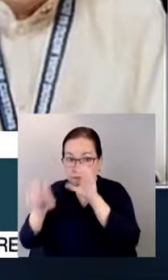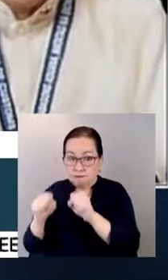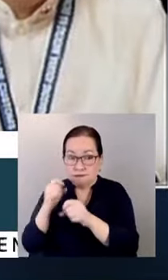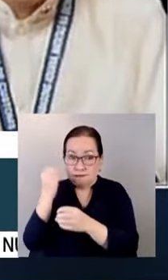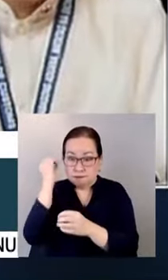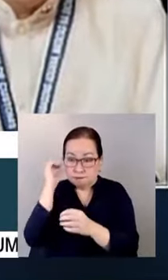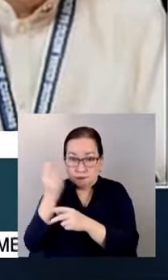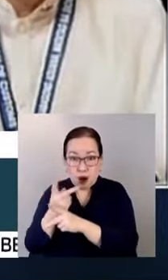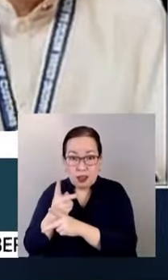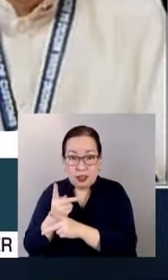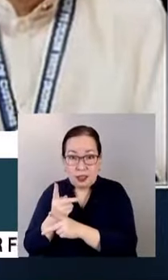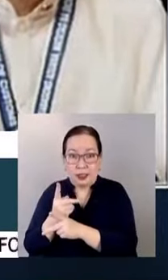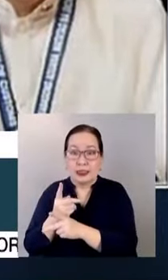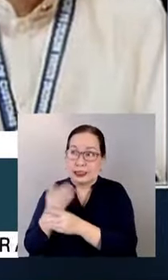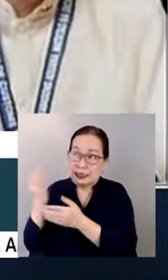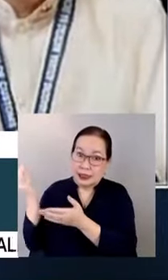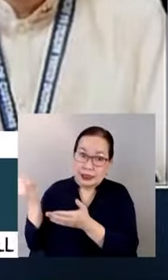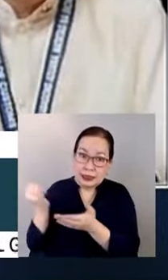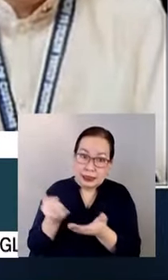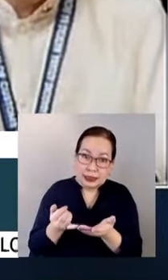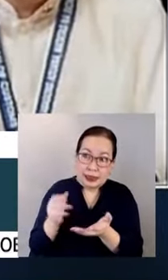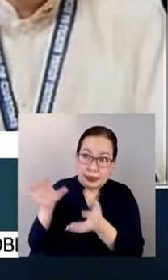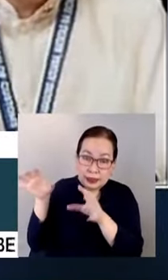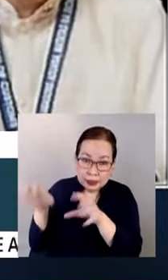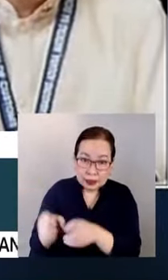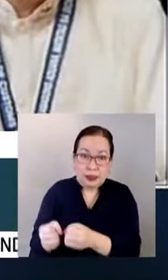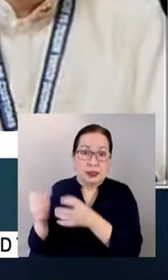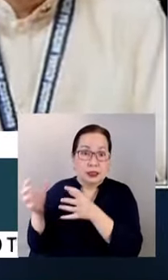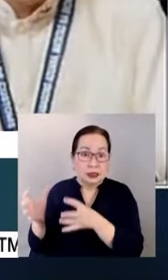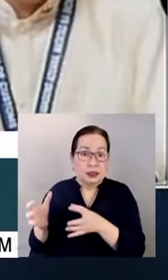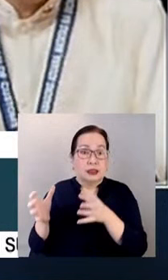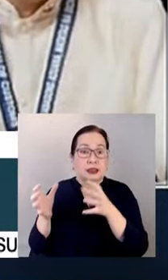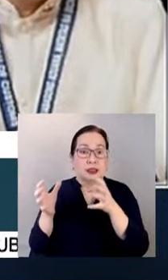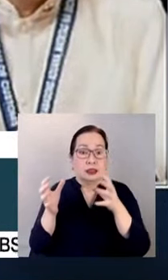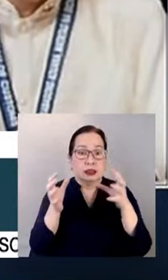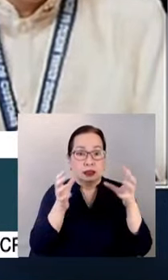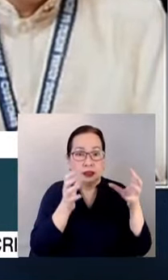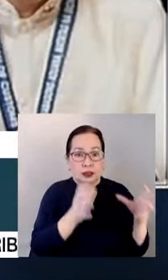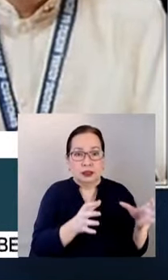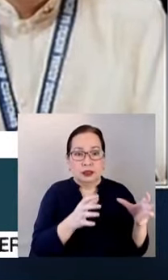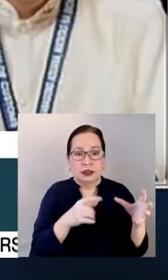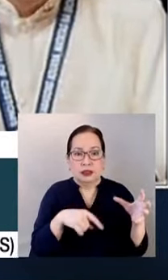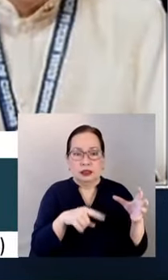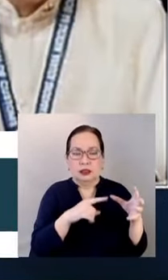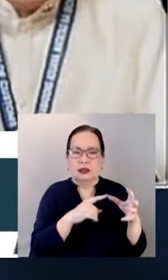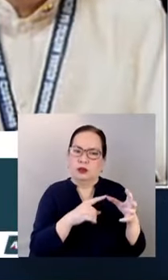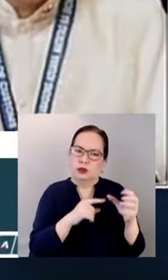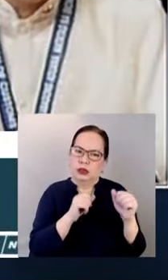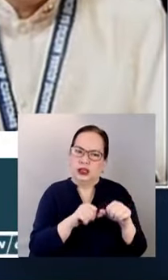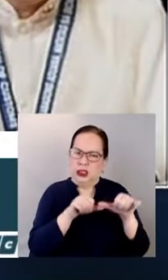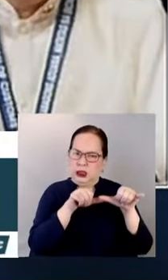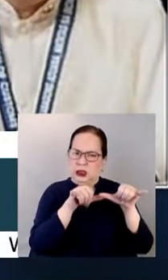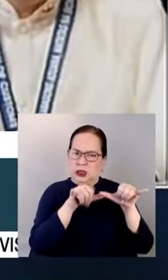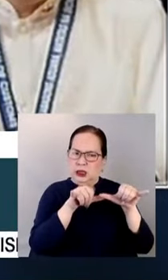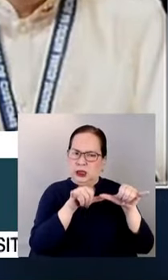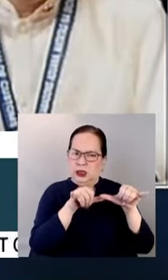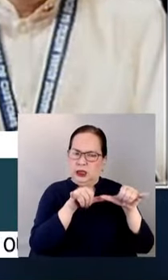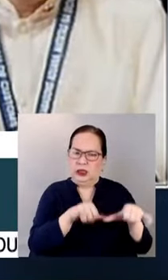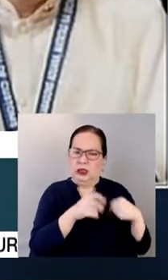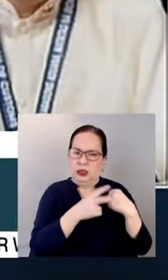commodities or agriculture products na ating nasamsam po ay nasubject po ito ng warrant of seizure and detention. Mm. At after hearing